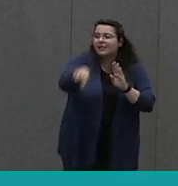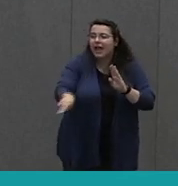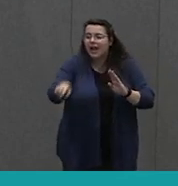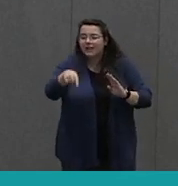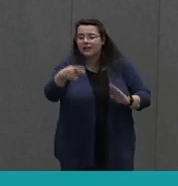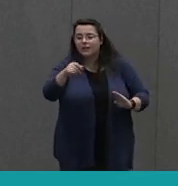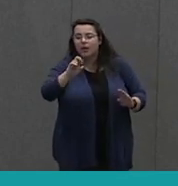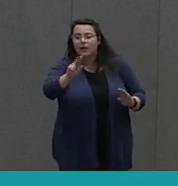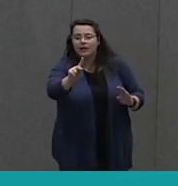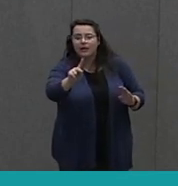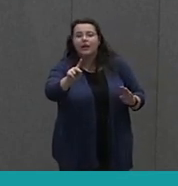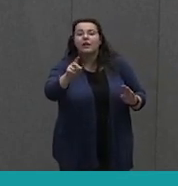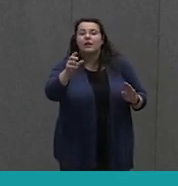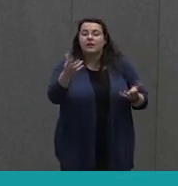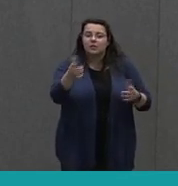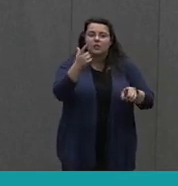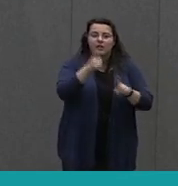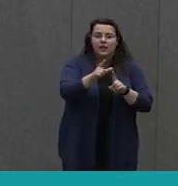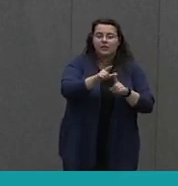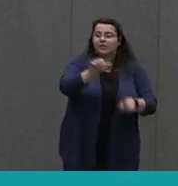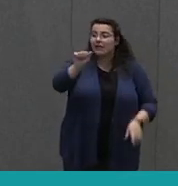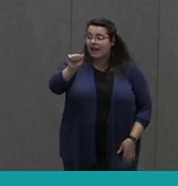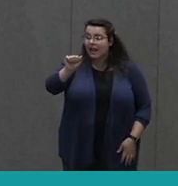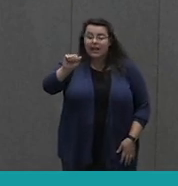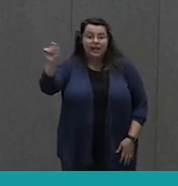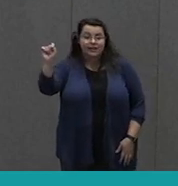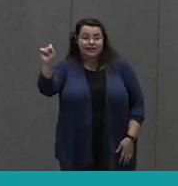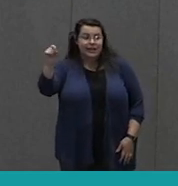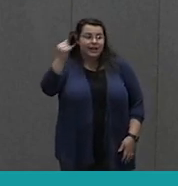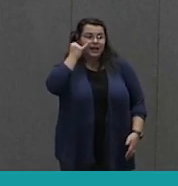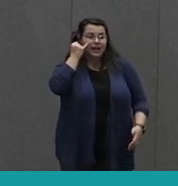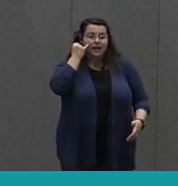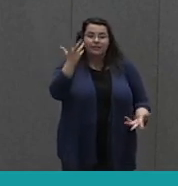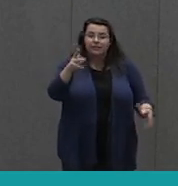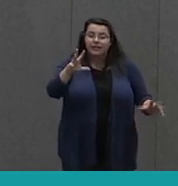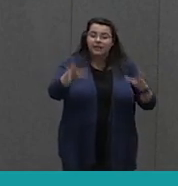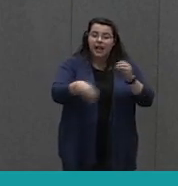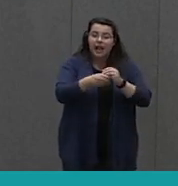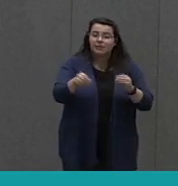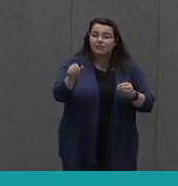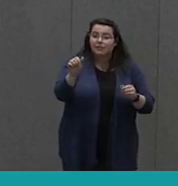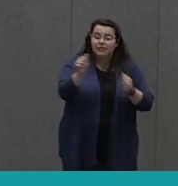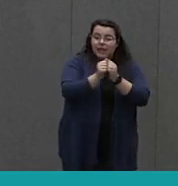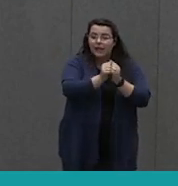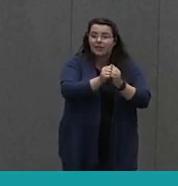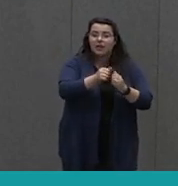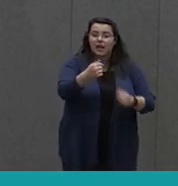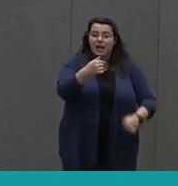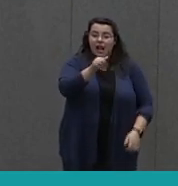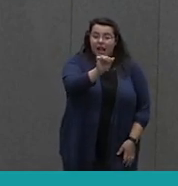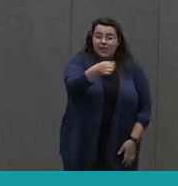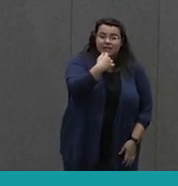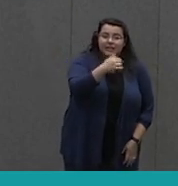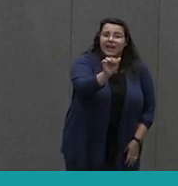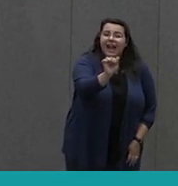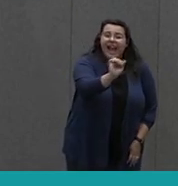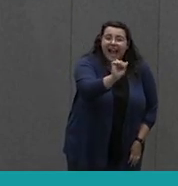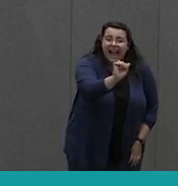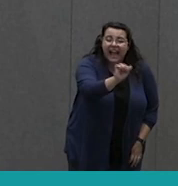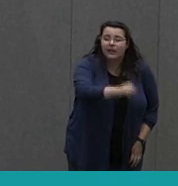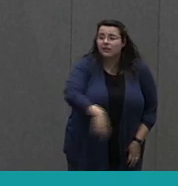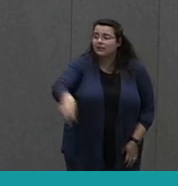are actually called the rungs of a ladder or stairs. So here's